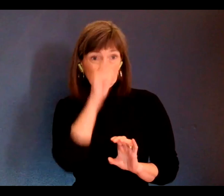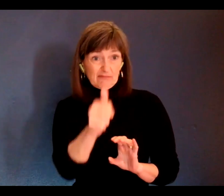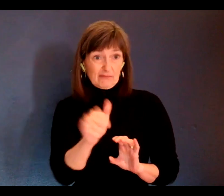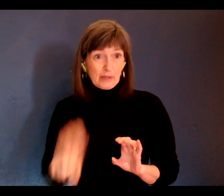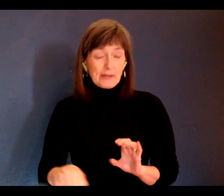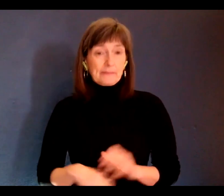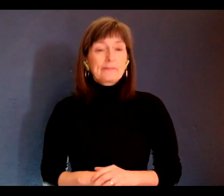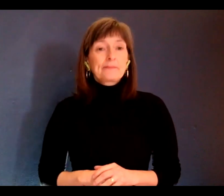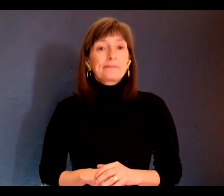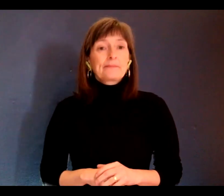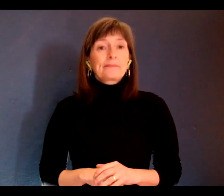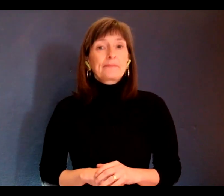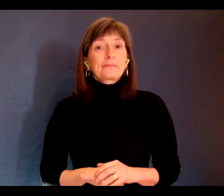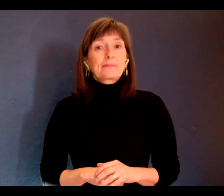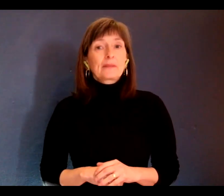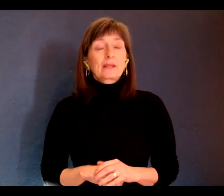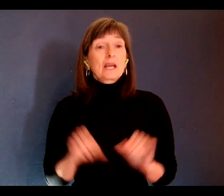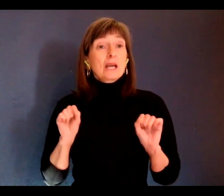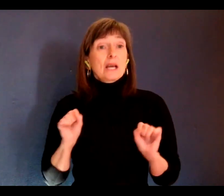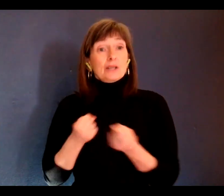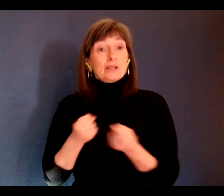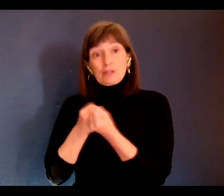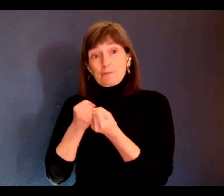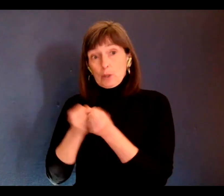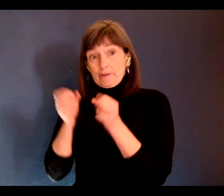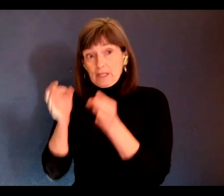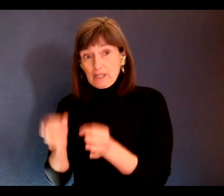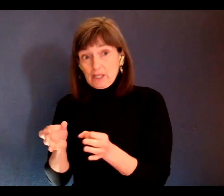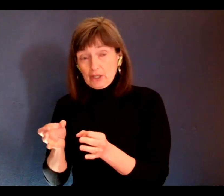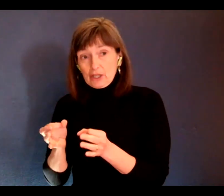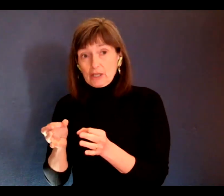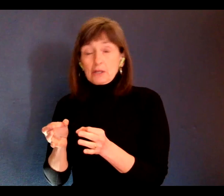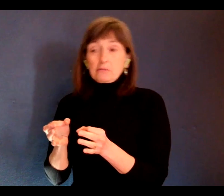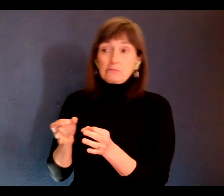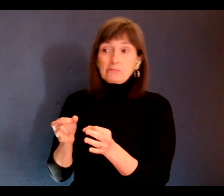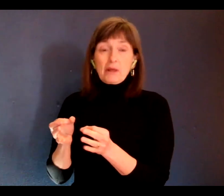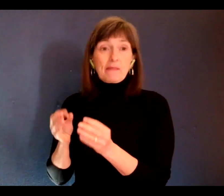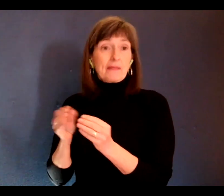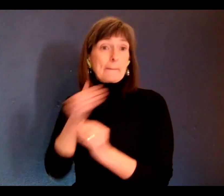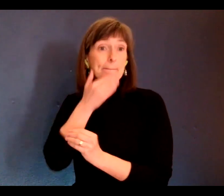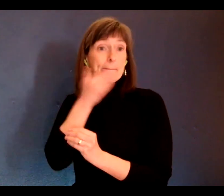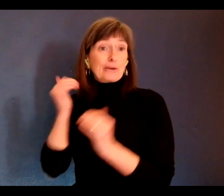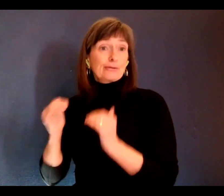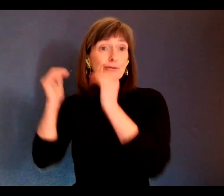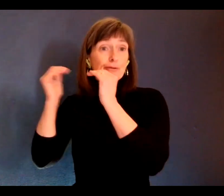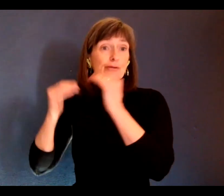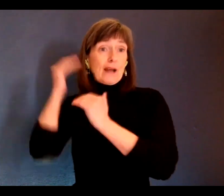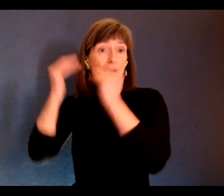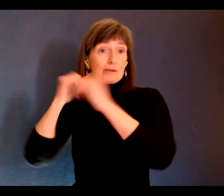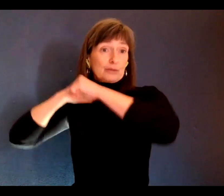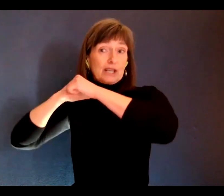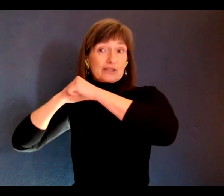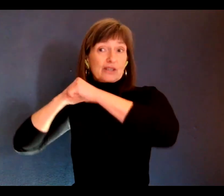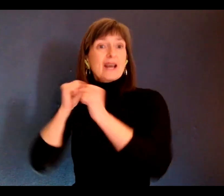asked, do you see potential of supported decision-making to provide both a higher standard of adult protection without taking